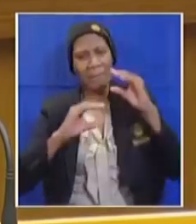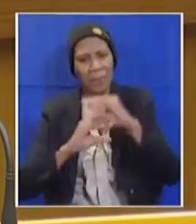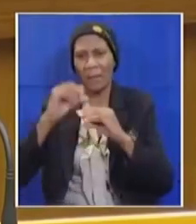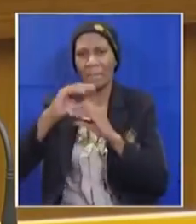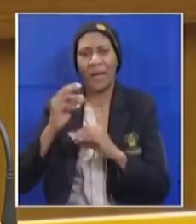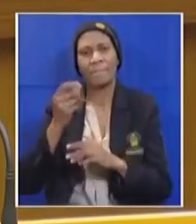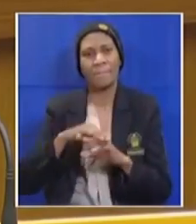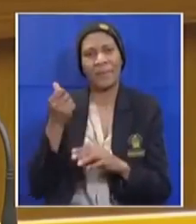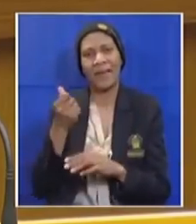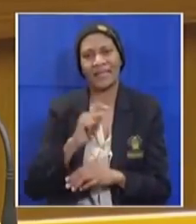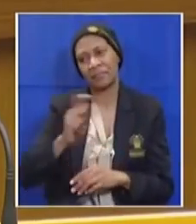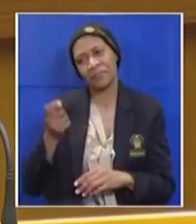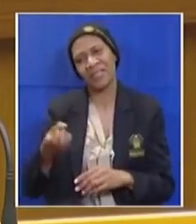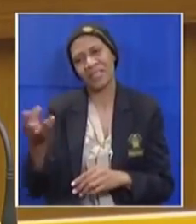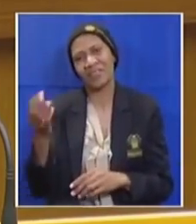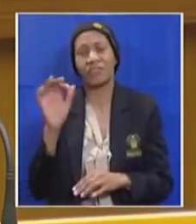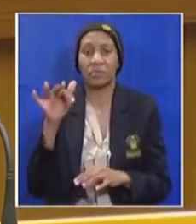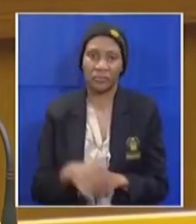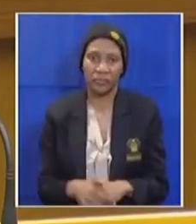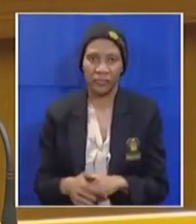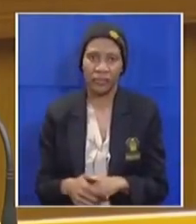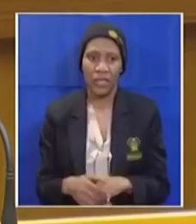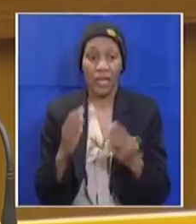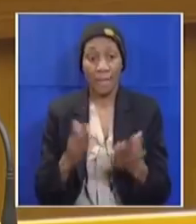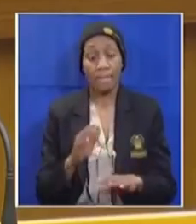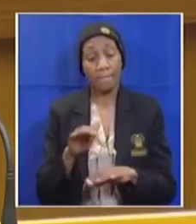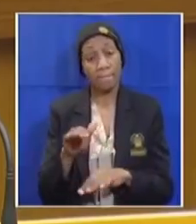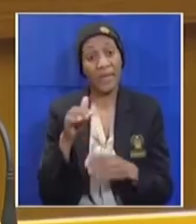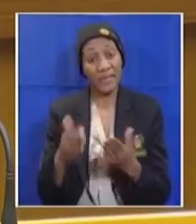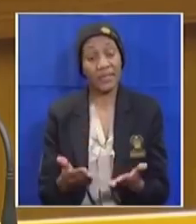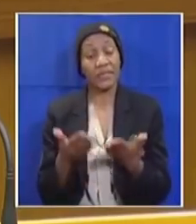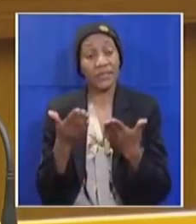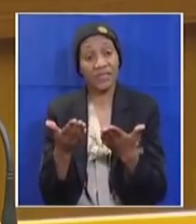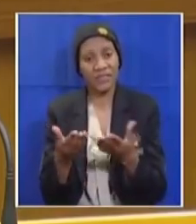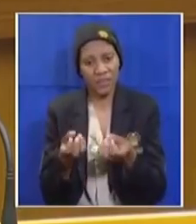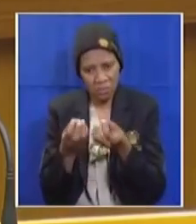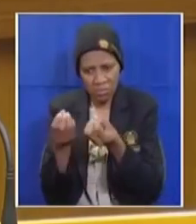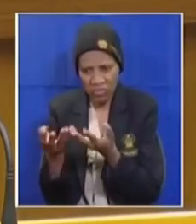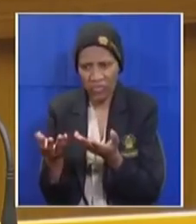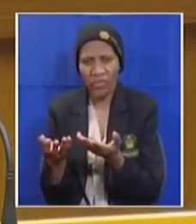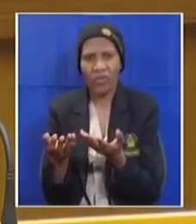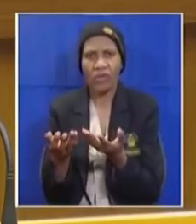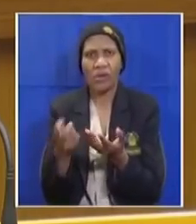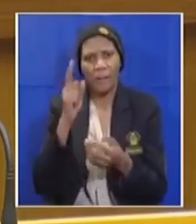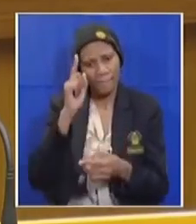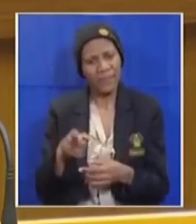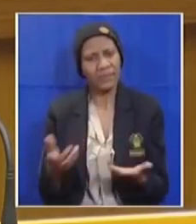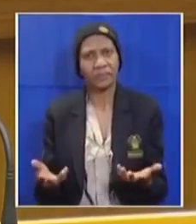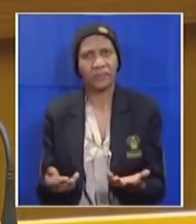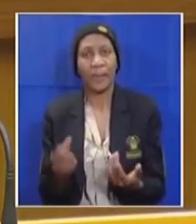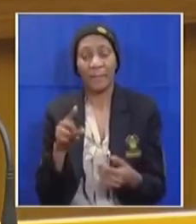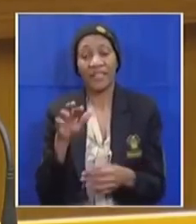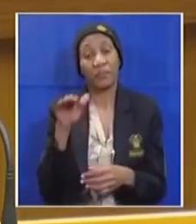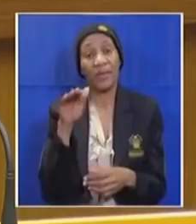in a month. Instead of extending banking service to our workers and poor people in the edges of societies, banks